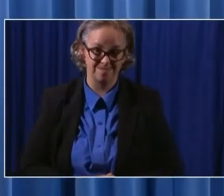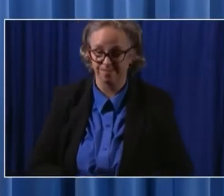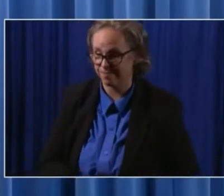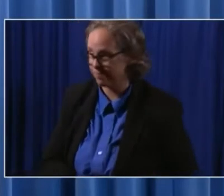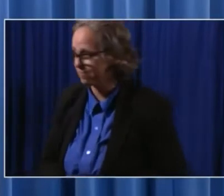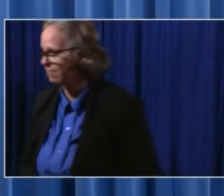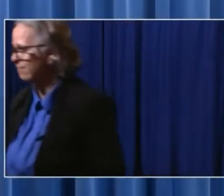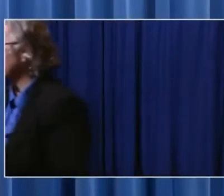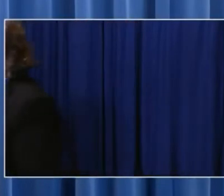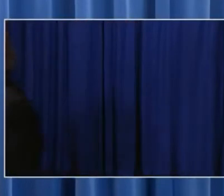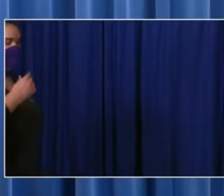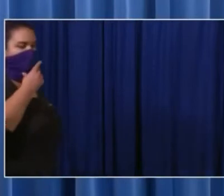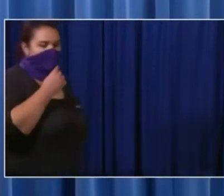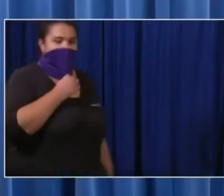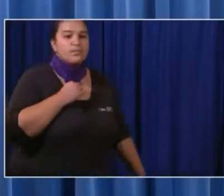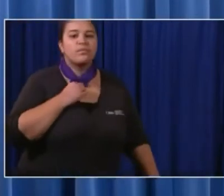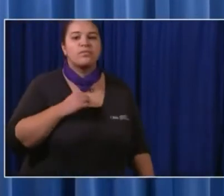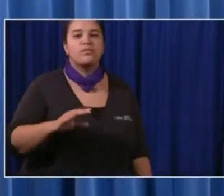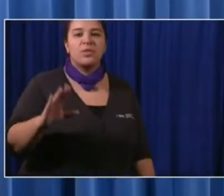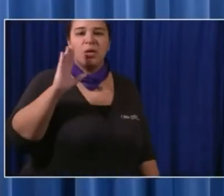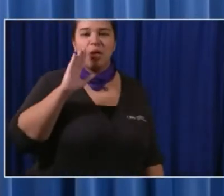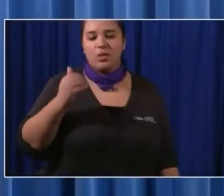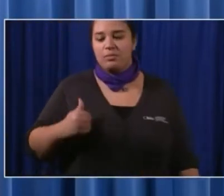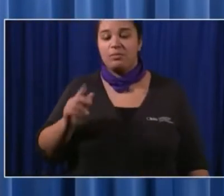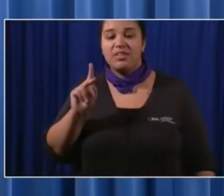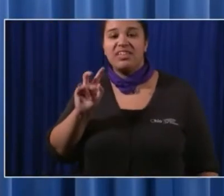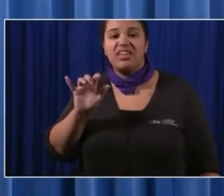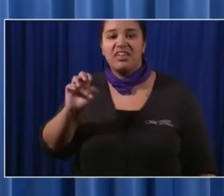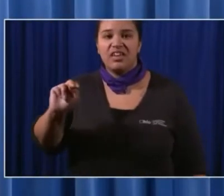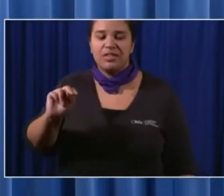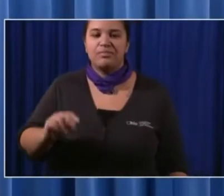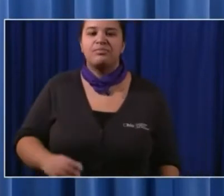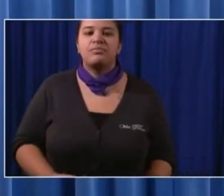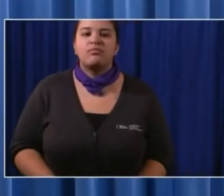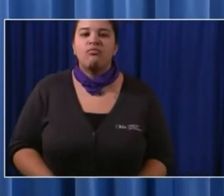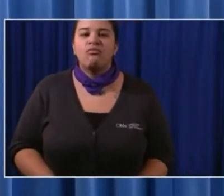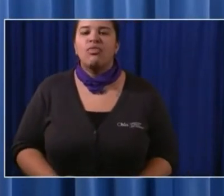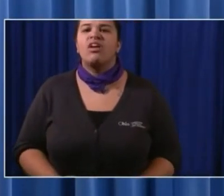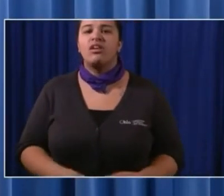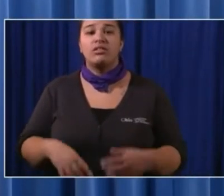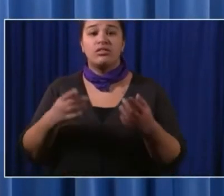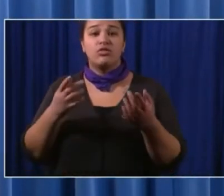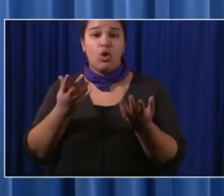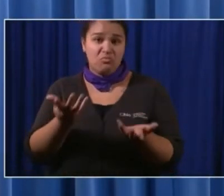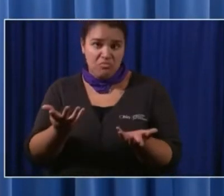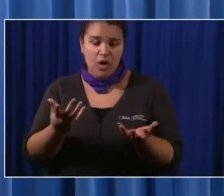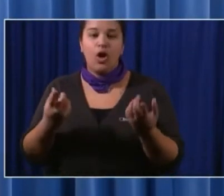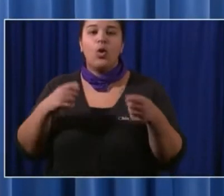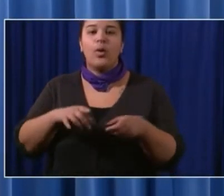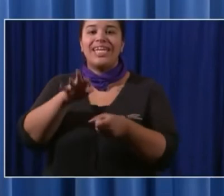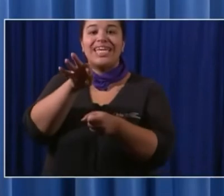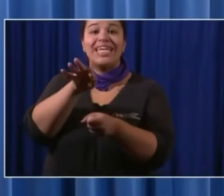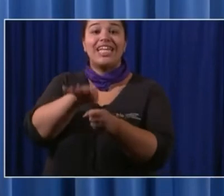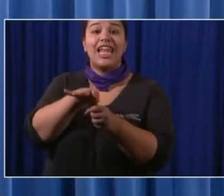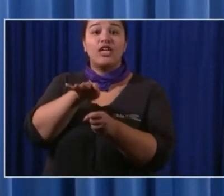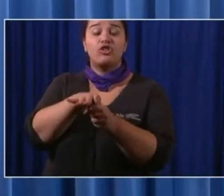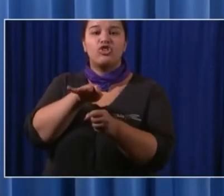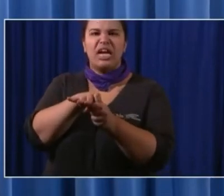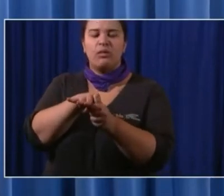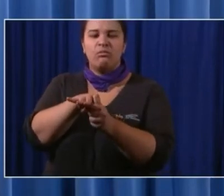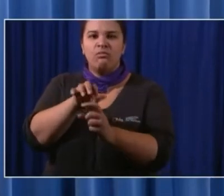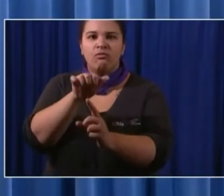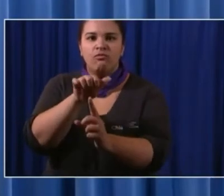Hello, Governor. Kevin Landers, WBNS 10 TV. When we have election fraud in our state, we stop an election and do a recount.